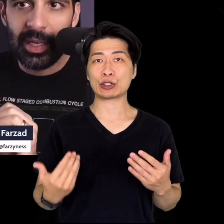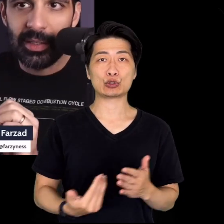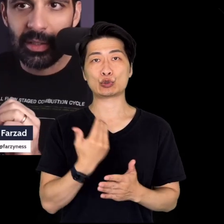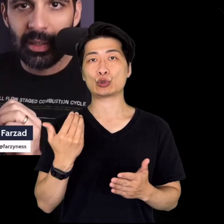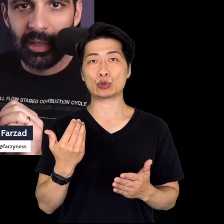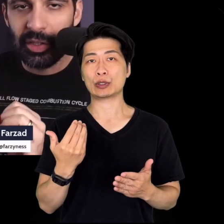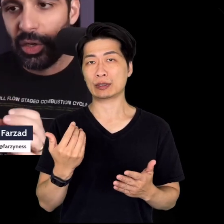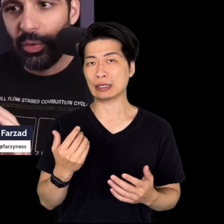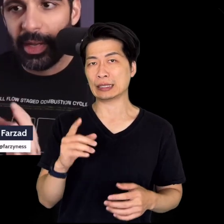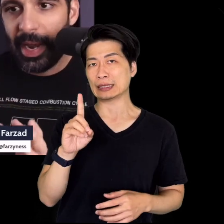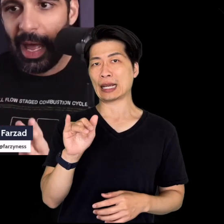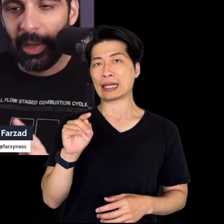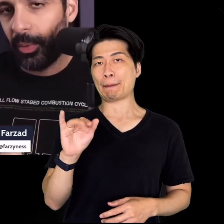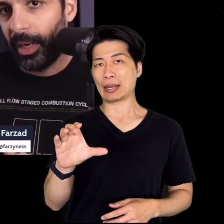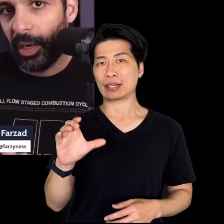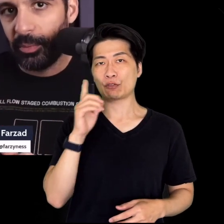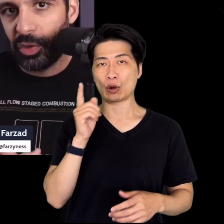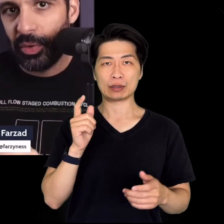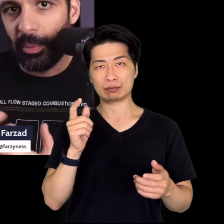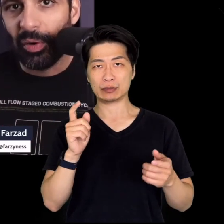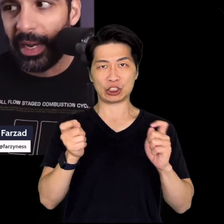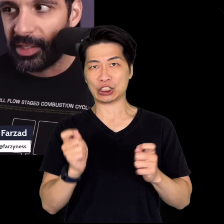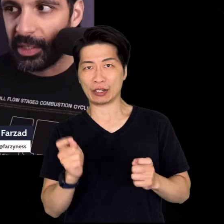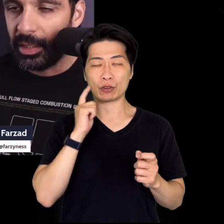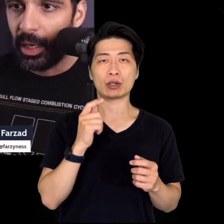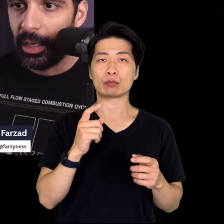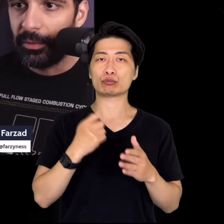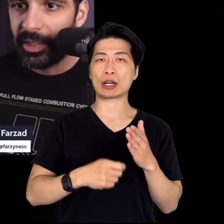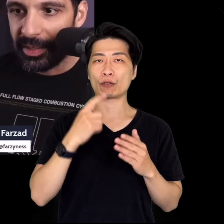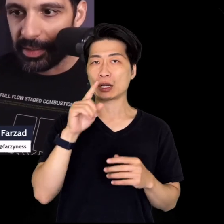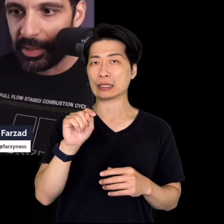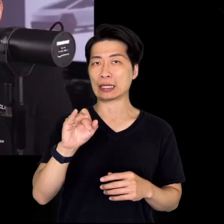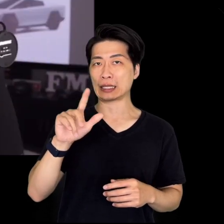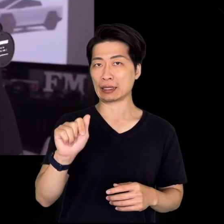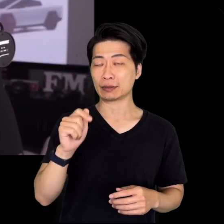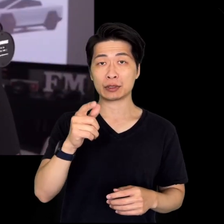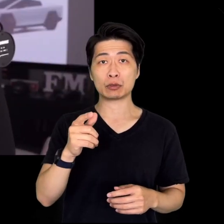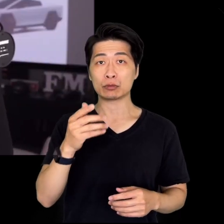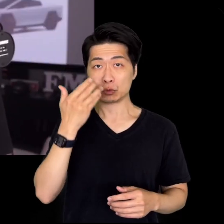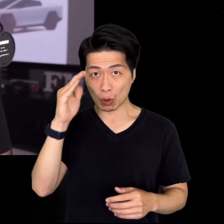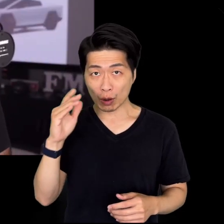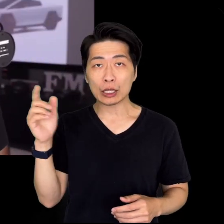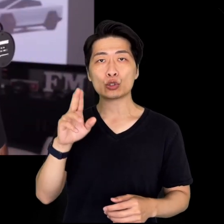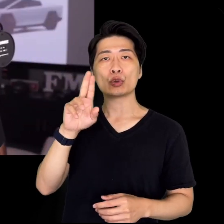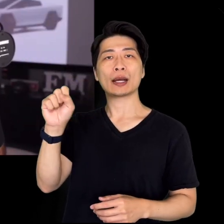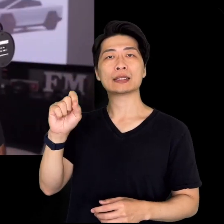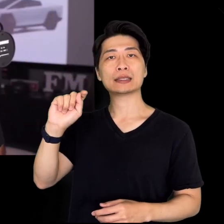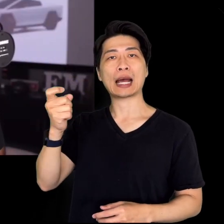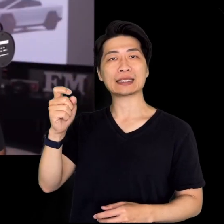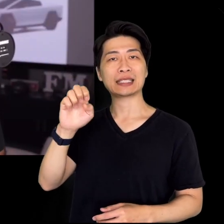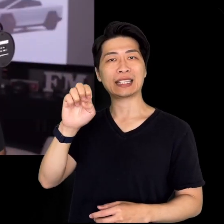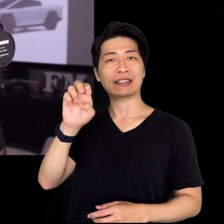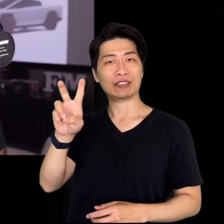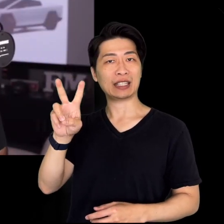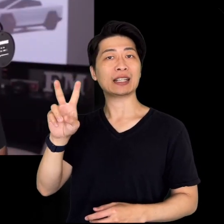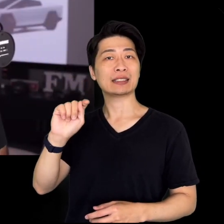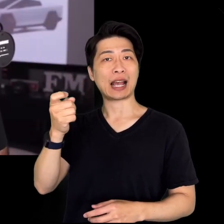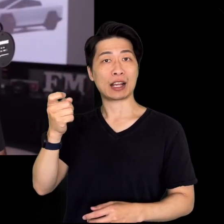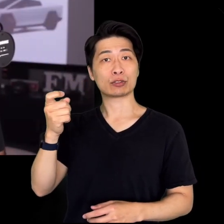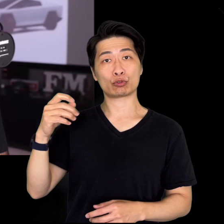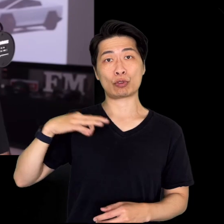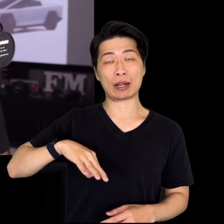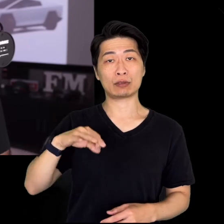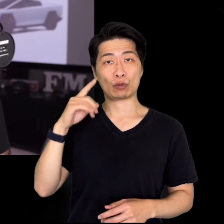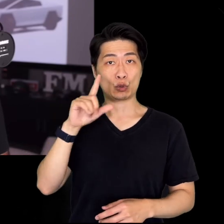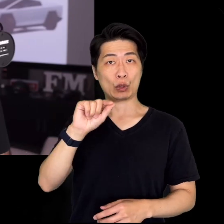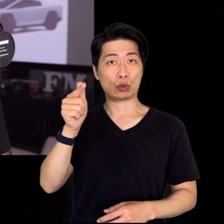United States, there's a new dynamic when it comes to the pricing of Teslas. If you're not familiar, the U.S. tax credit, EV tax